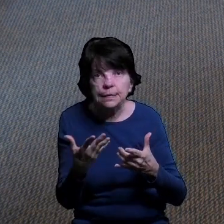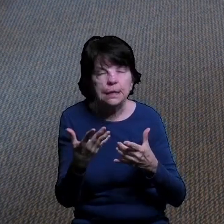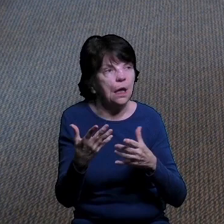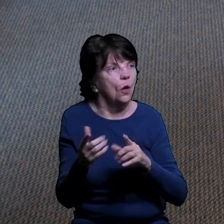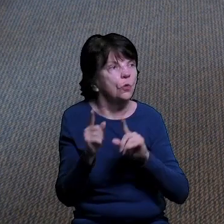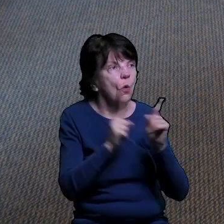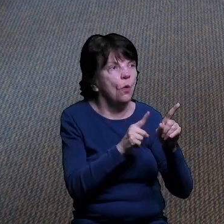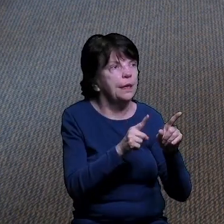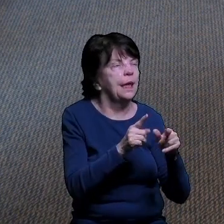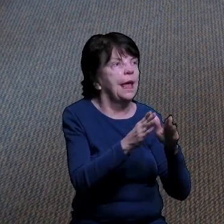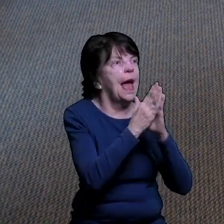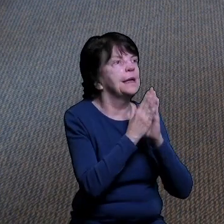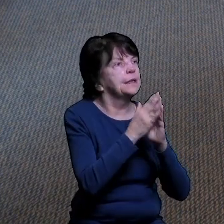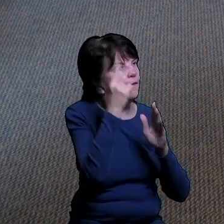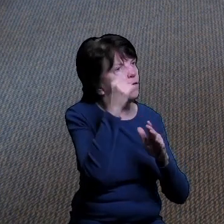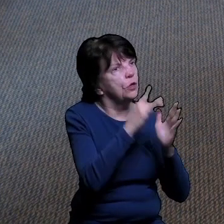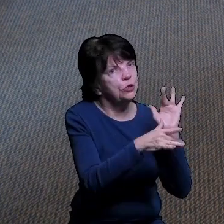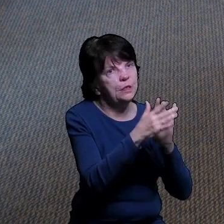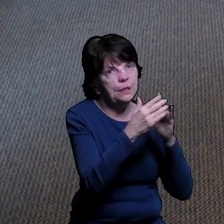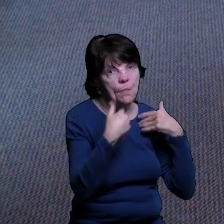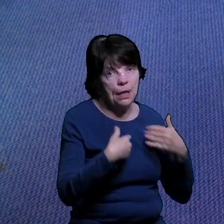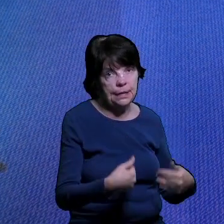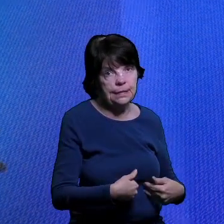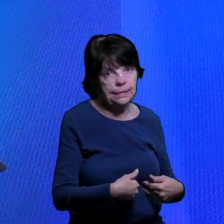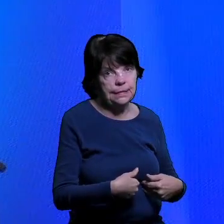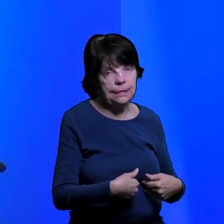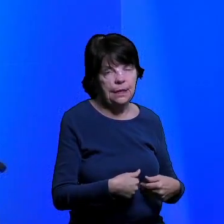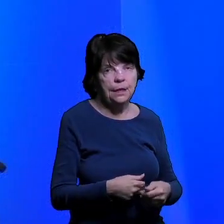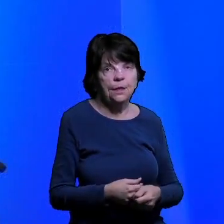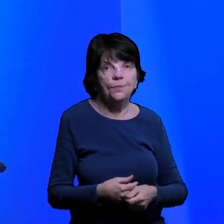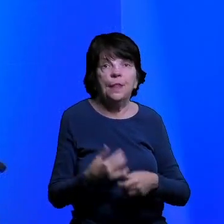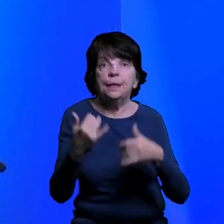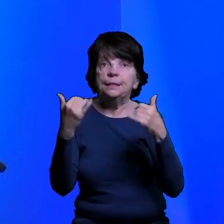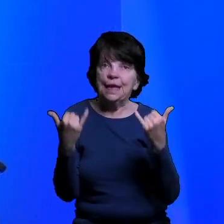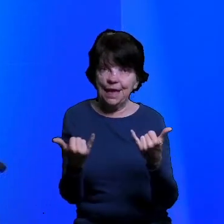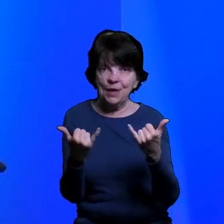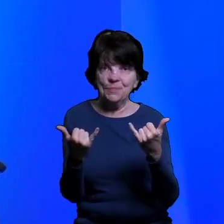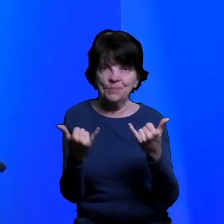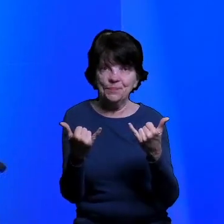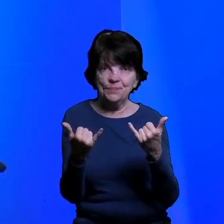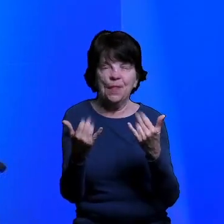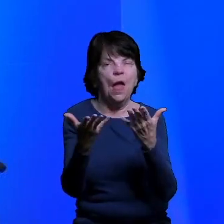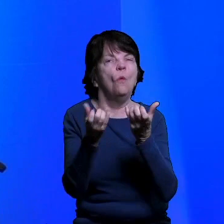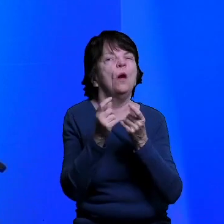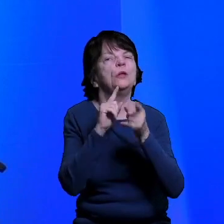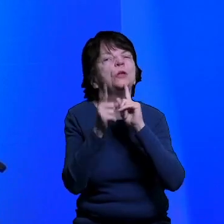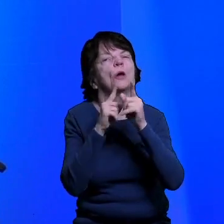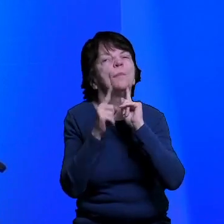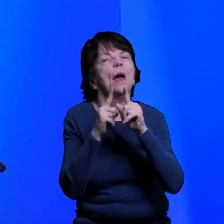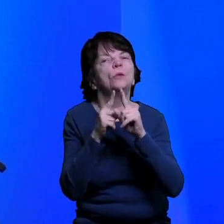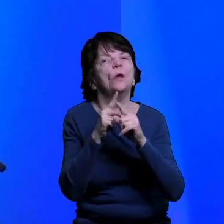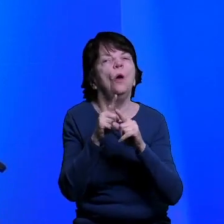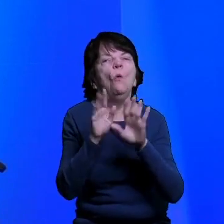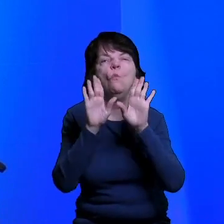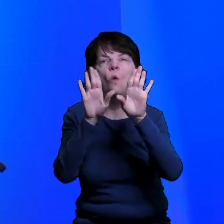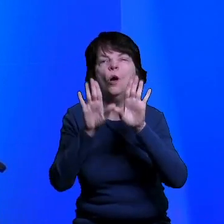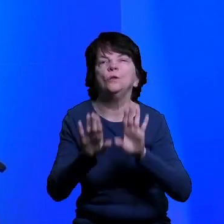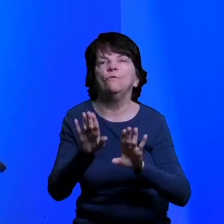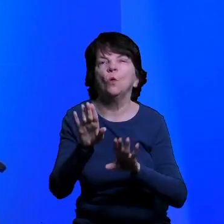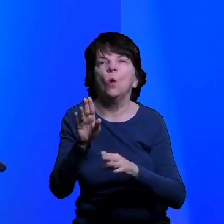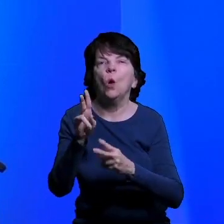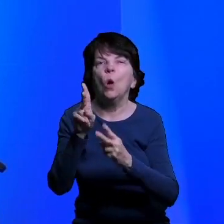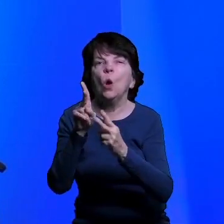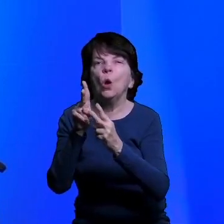other friends, a part of the Sanhedrin. Today, I want to talk to you about a wonderful couple by the